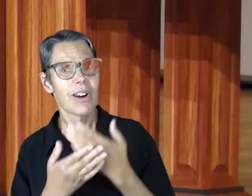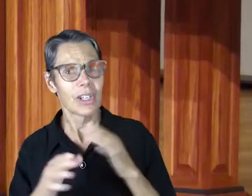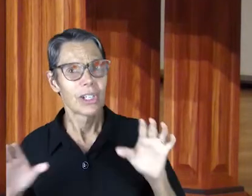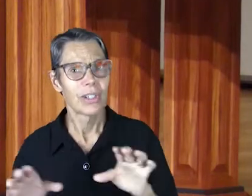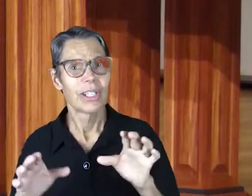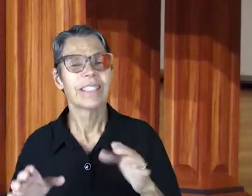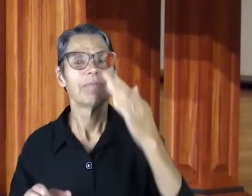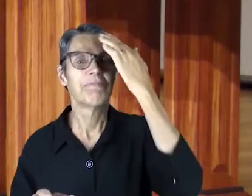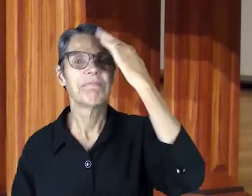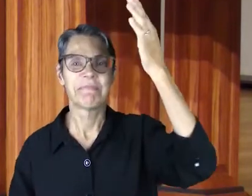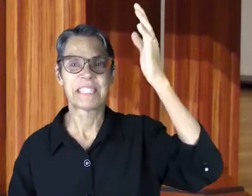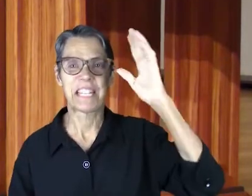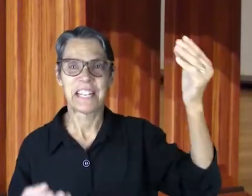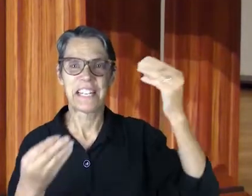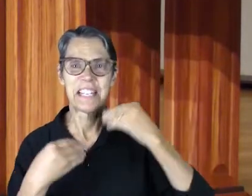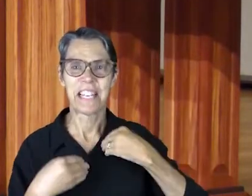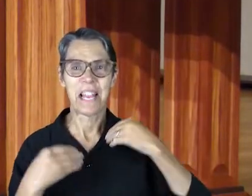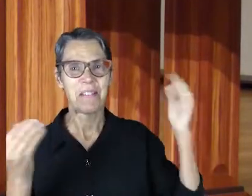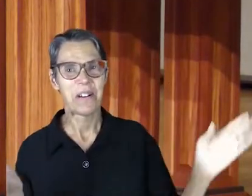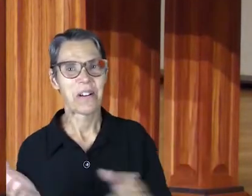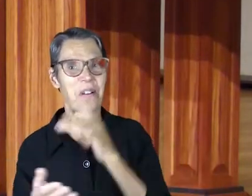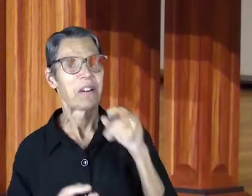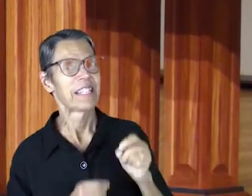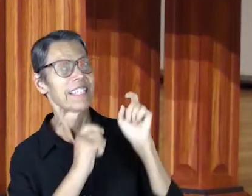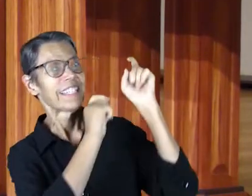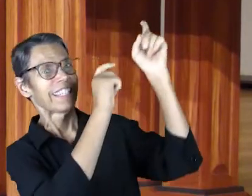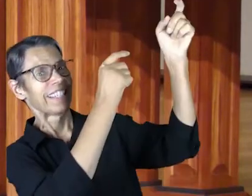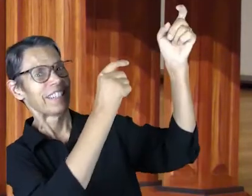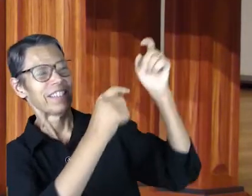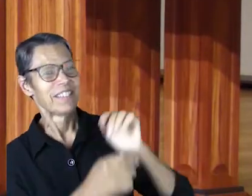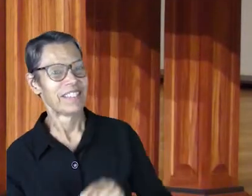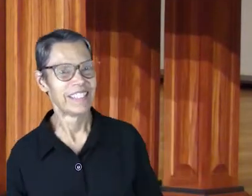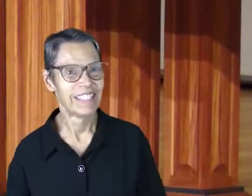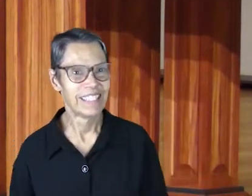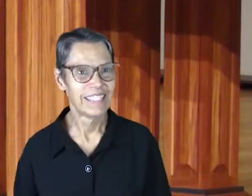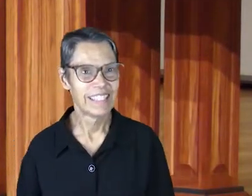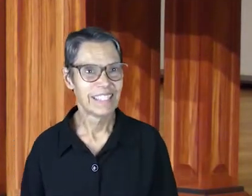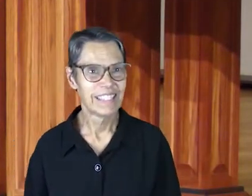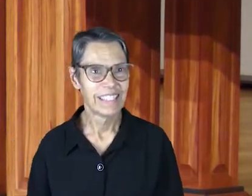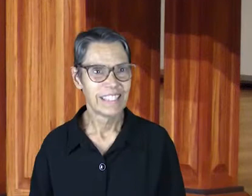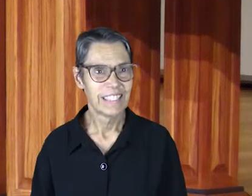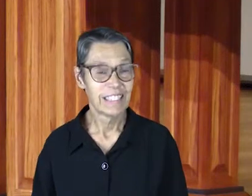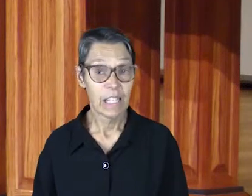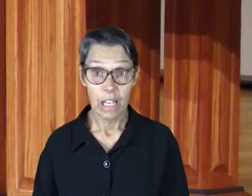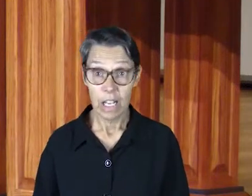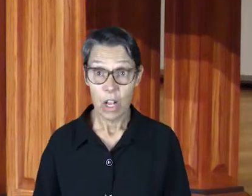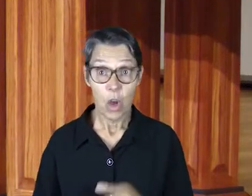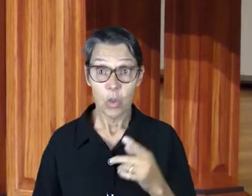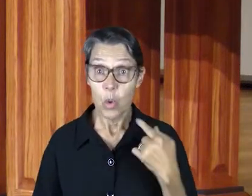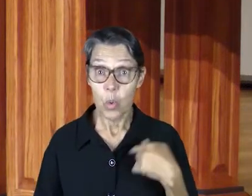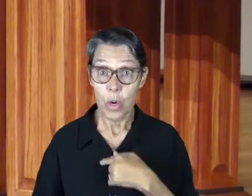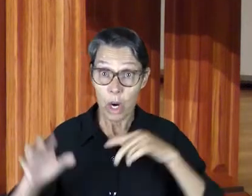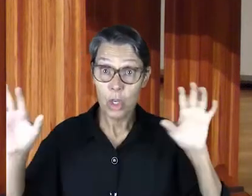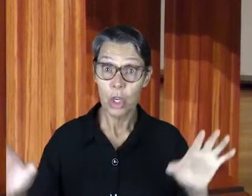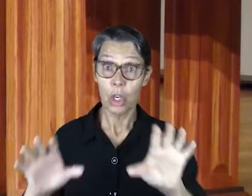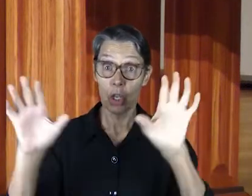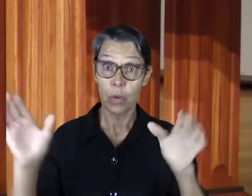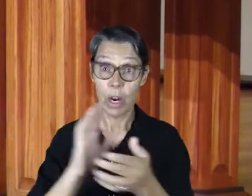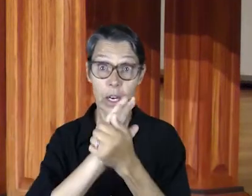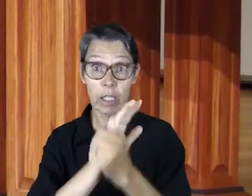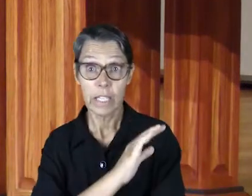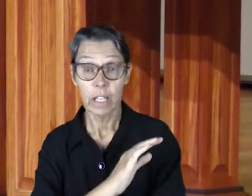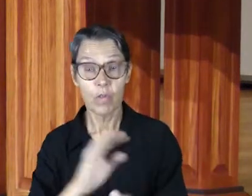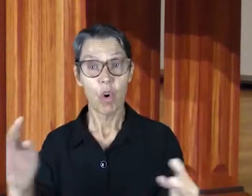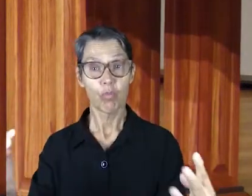So again, we're not doing what God calls us to do, to bring ourselves glory. We're not using the gifts that we